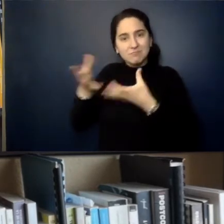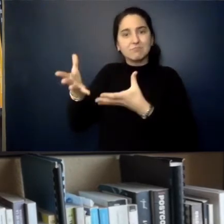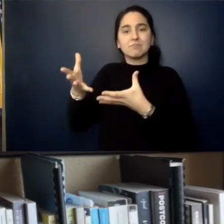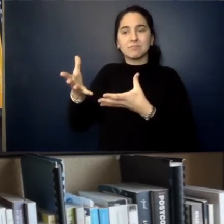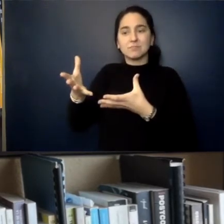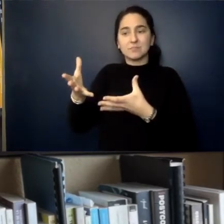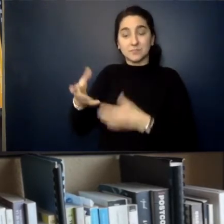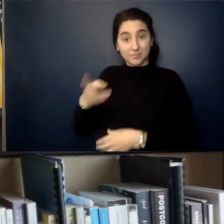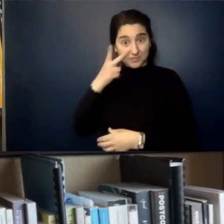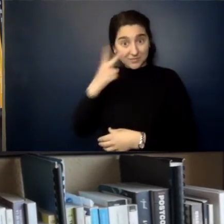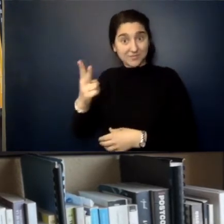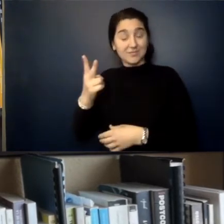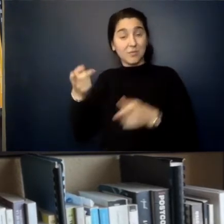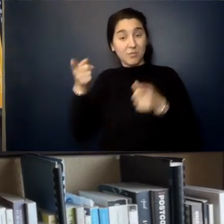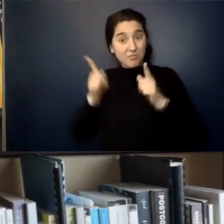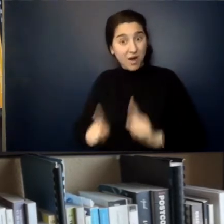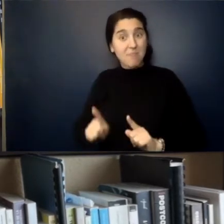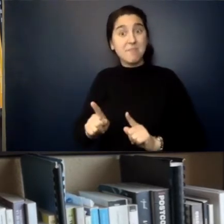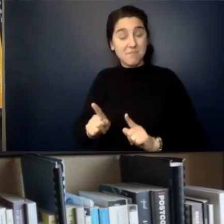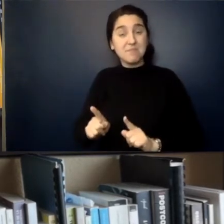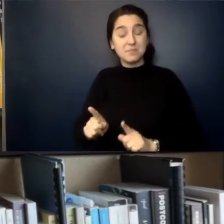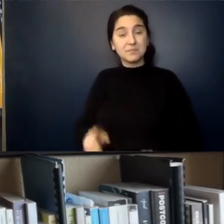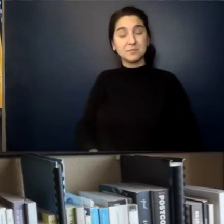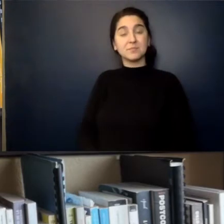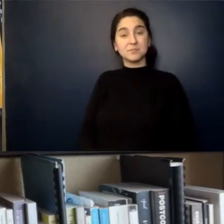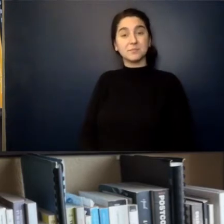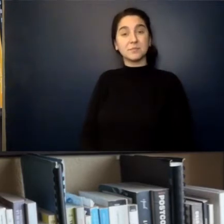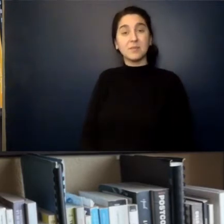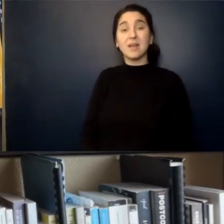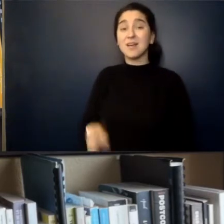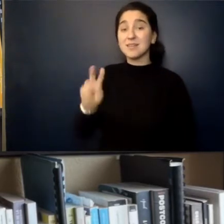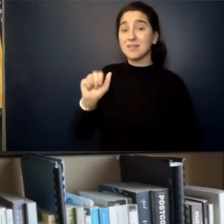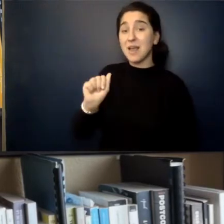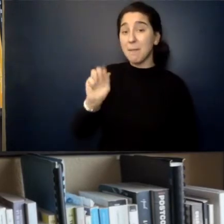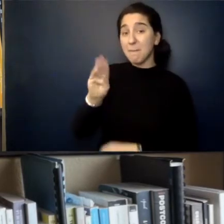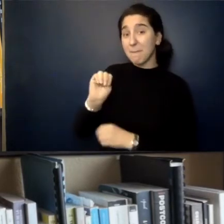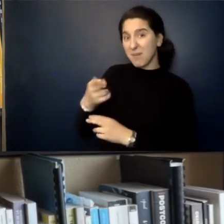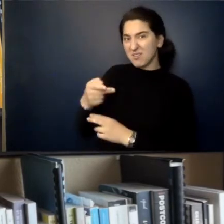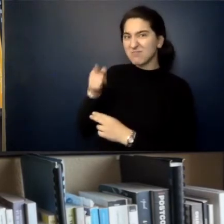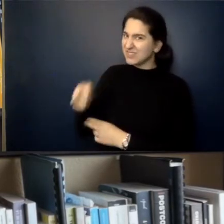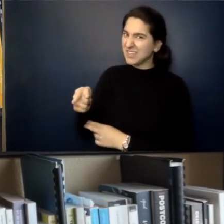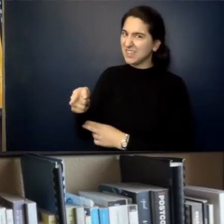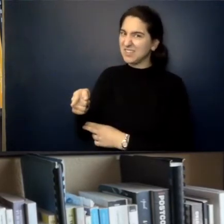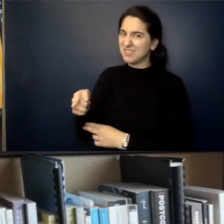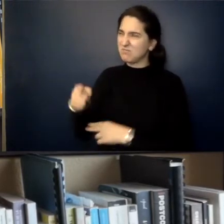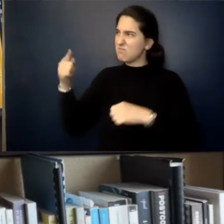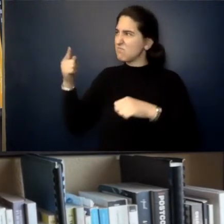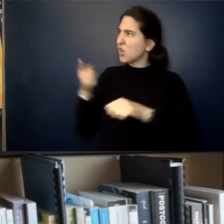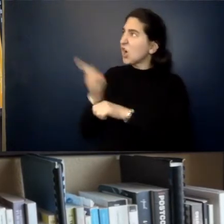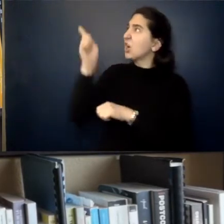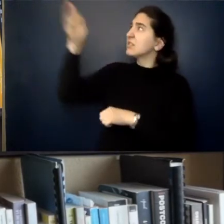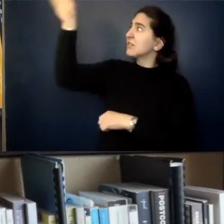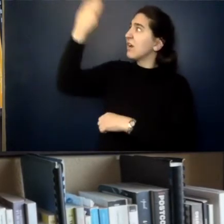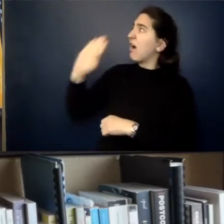She said, we will do a judgment to Naboth, false